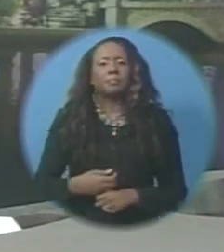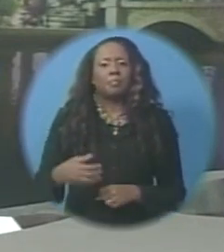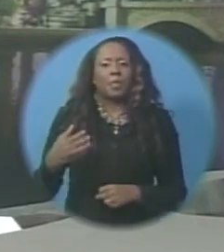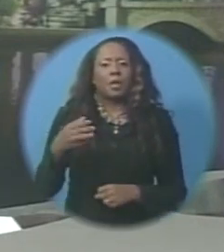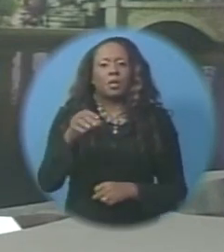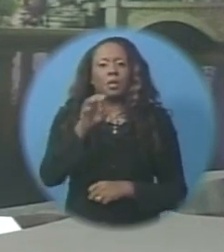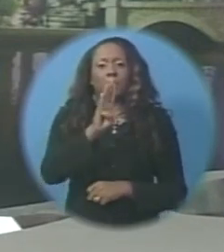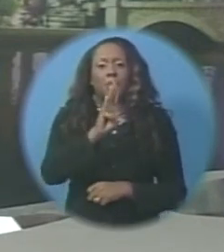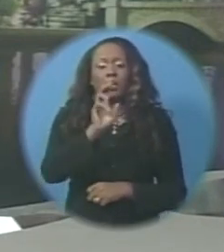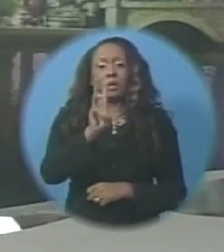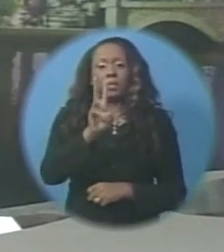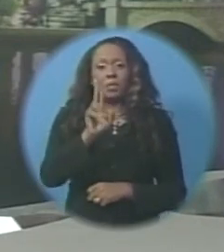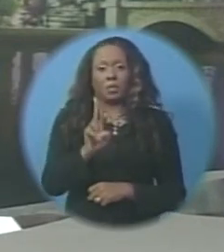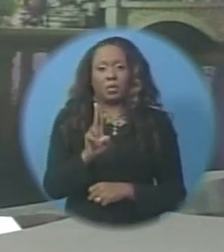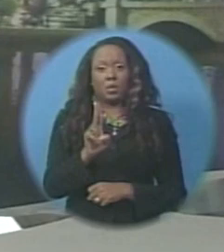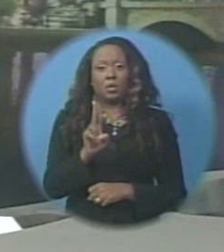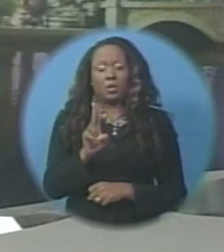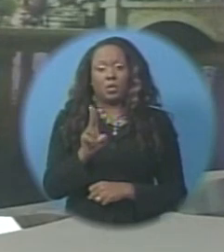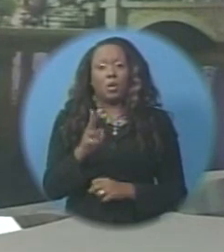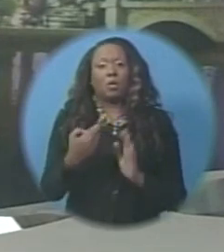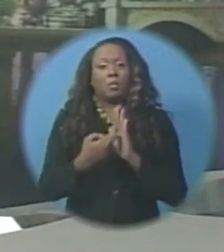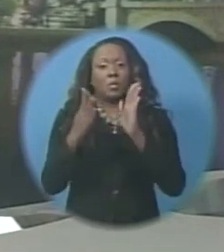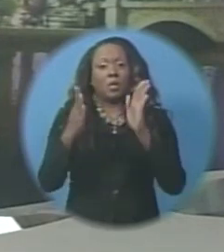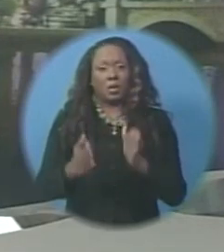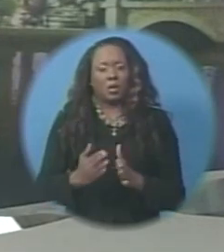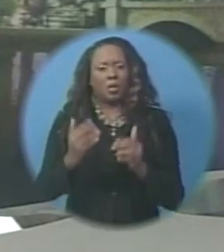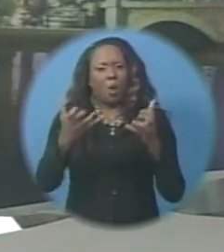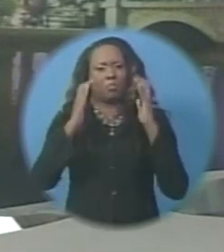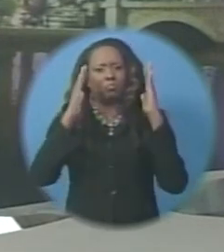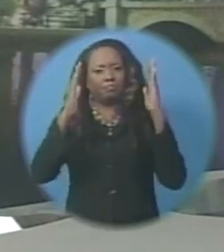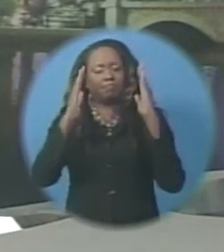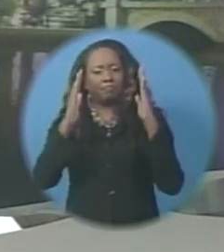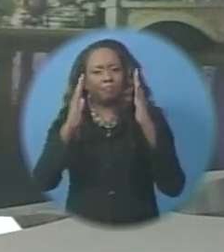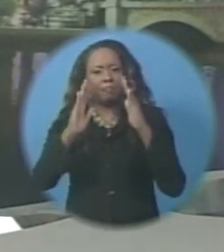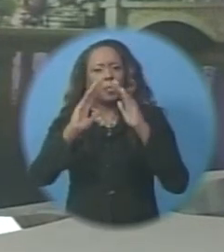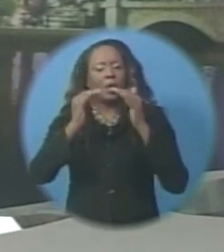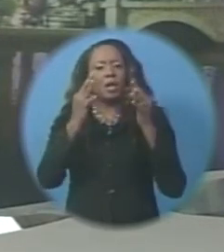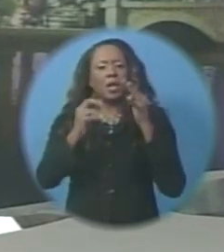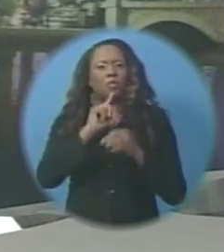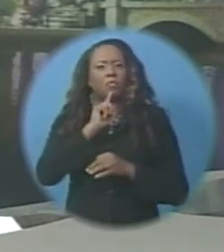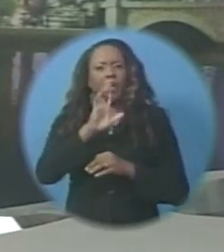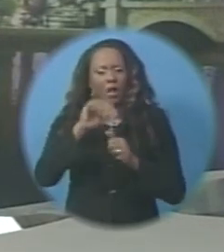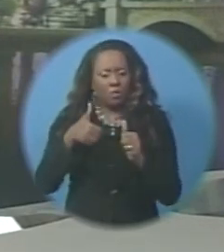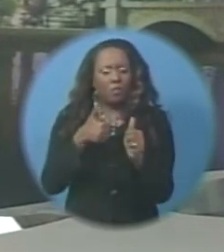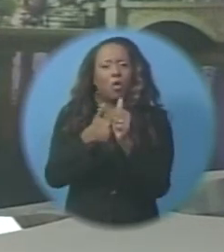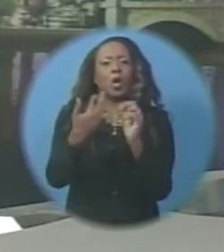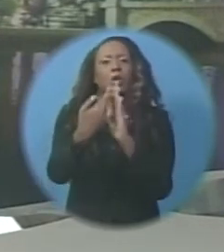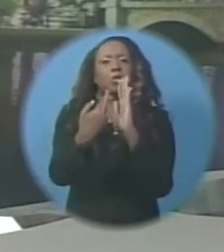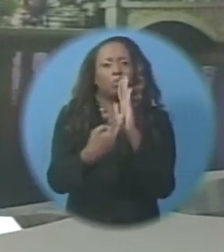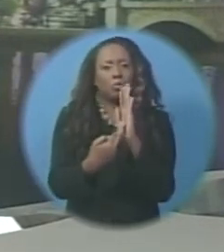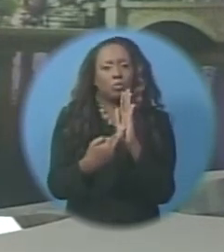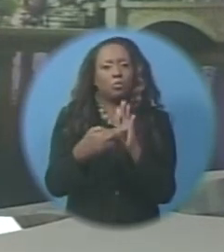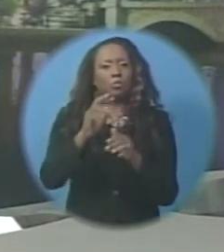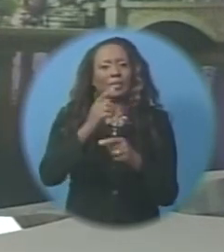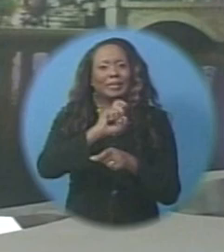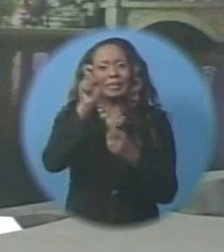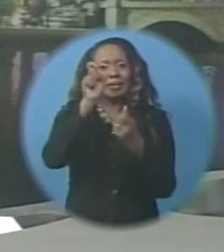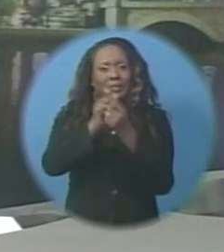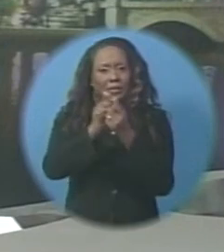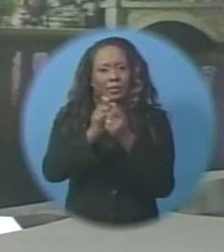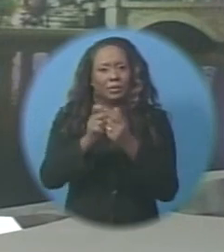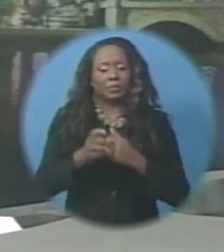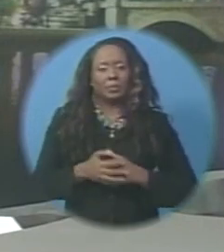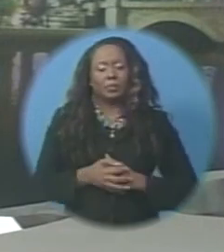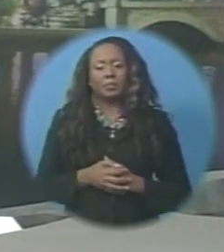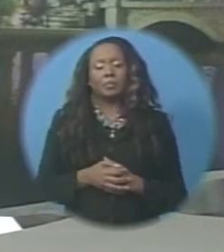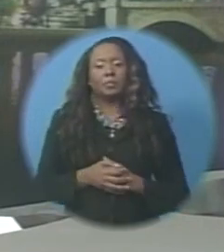Moore, who has sought to clarify the union's focus in determining whether proper hiring protocol was followed rather than taking issue